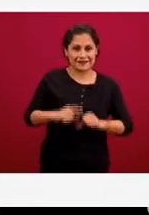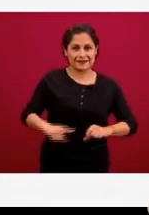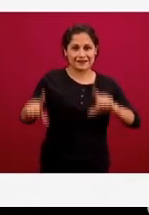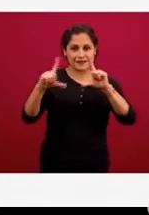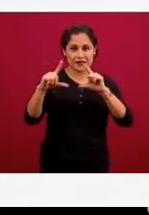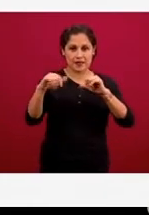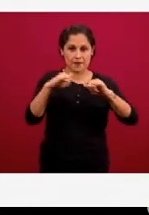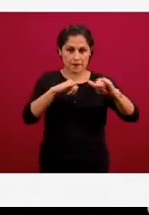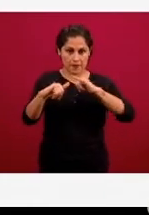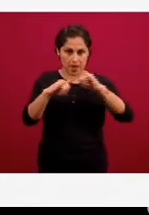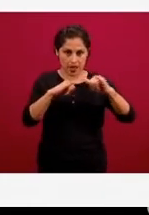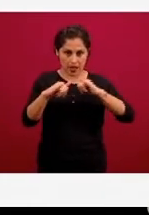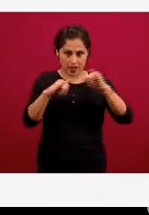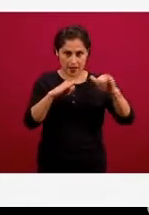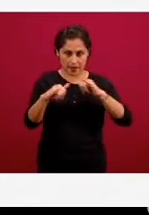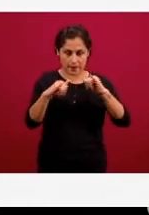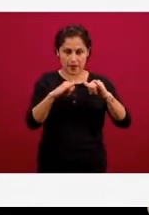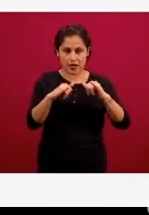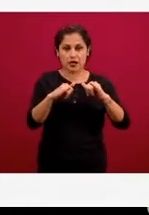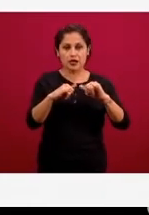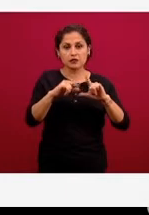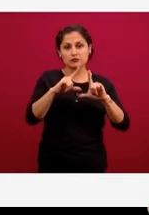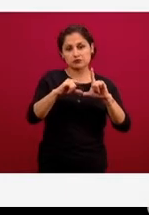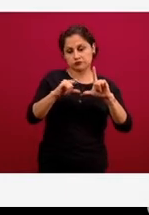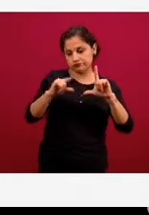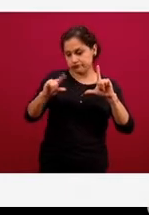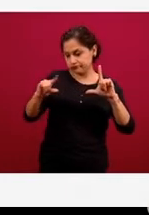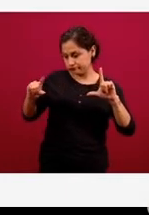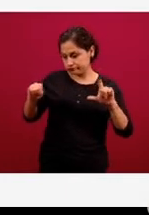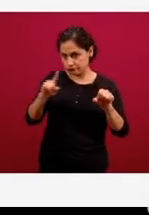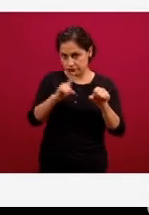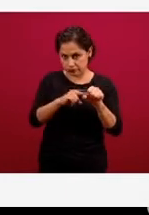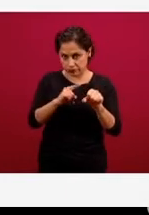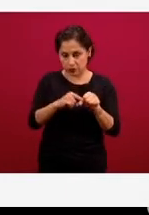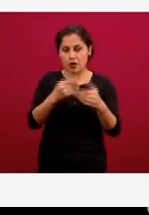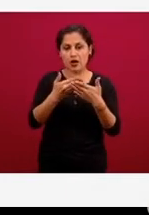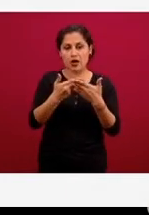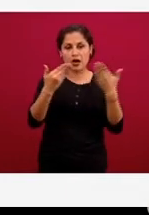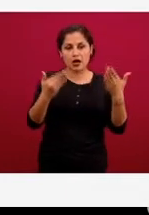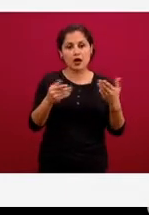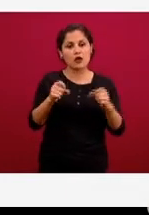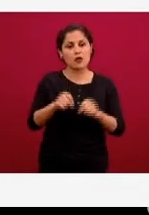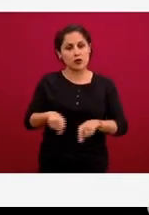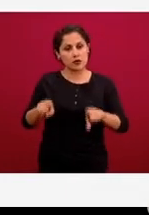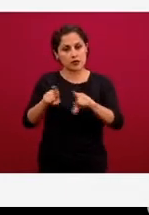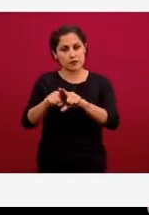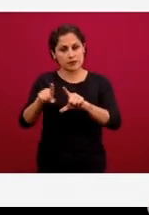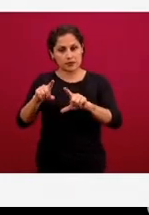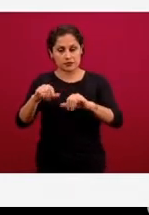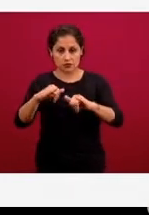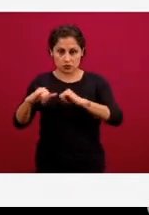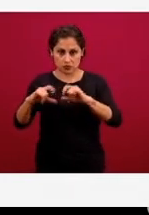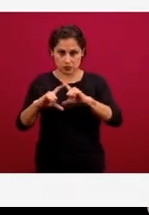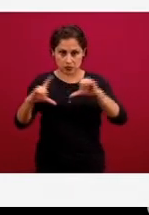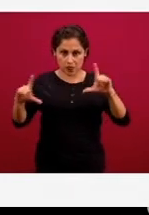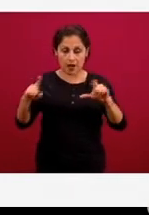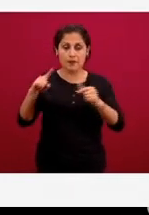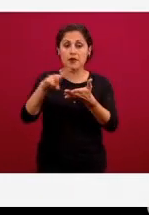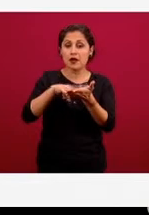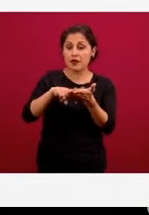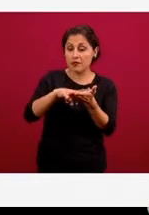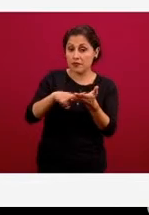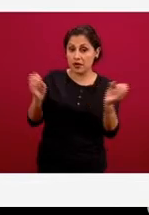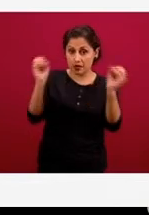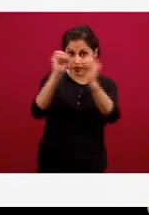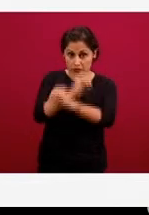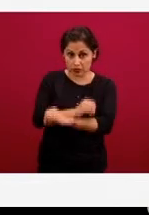color density, with the darker color being where the disease is more prevalent, where there are